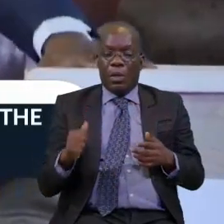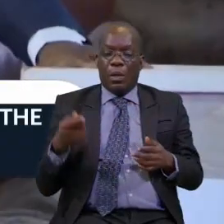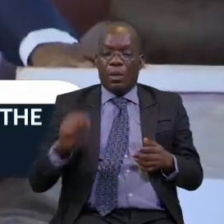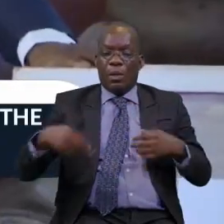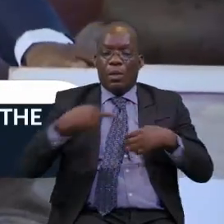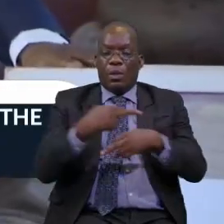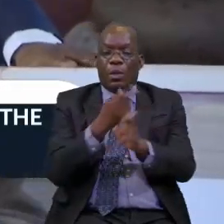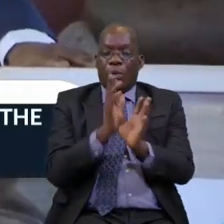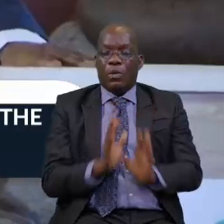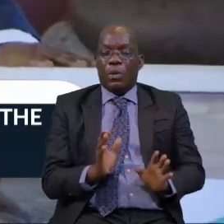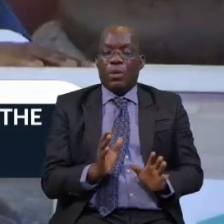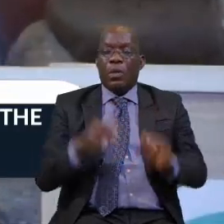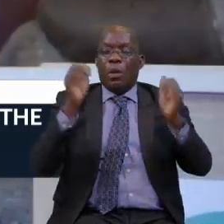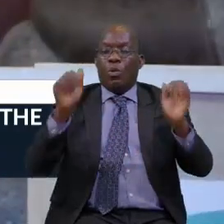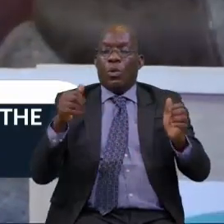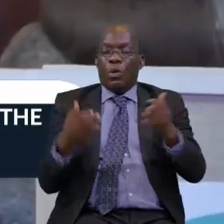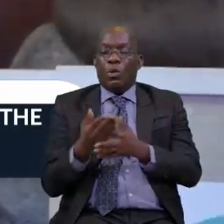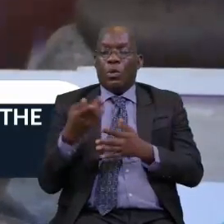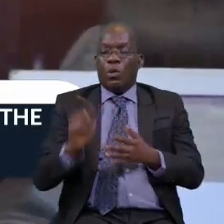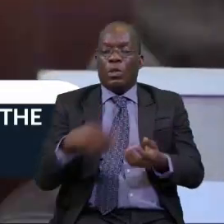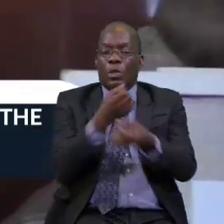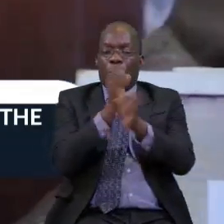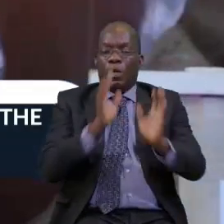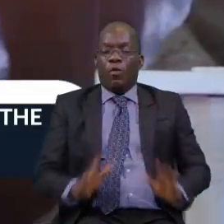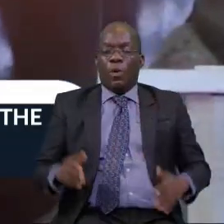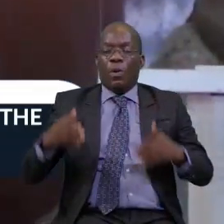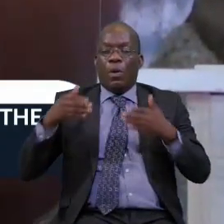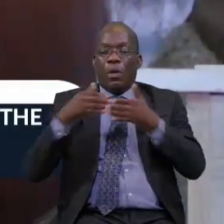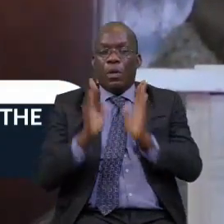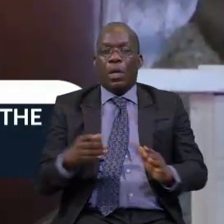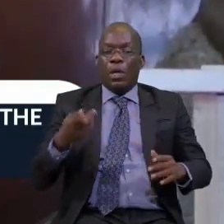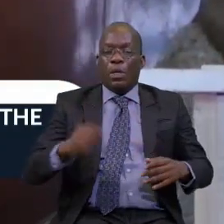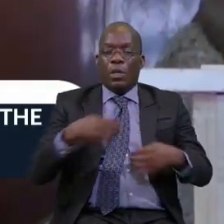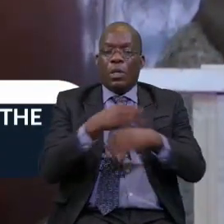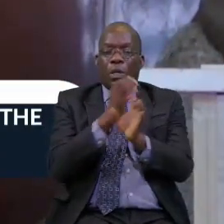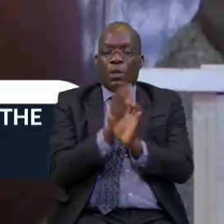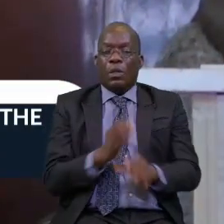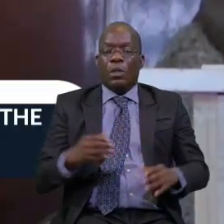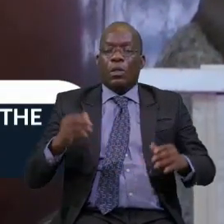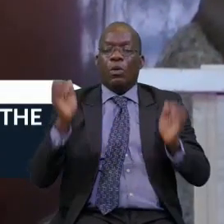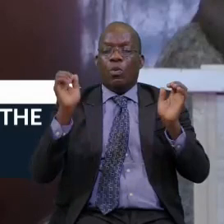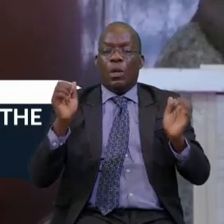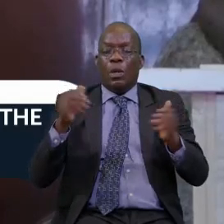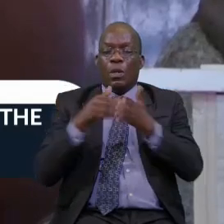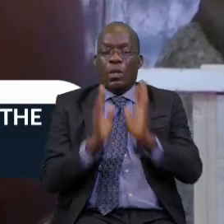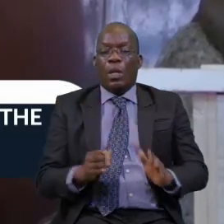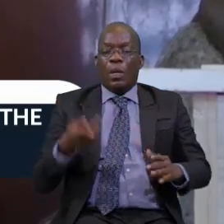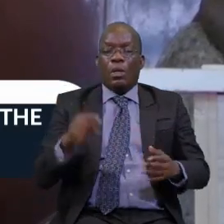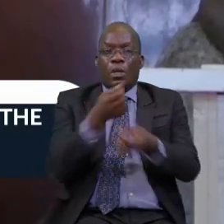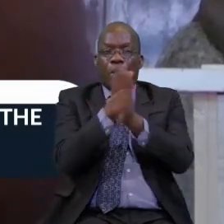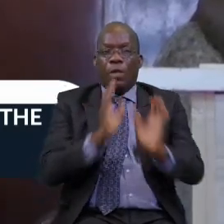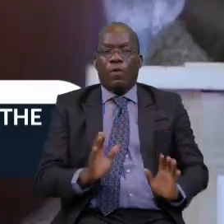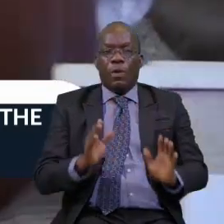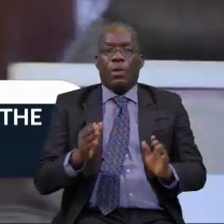the Savior leader, the creative leader, and the saving leader. And he